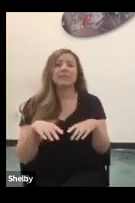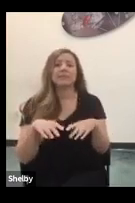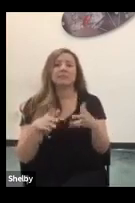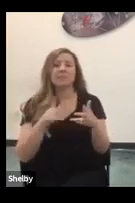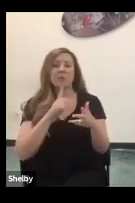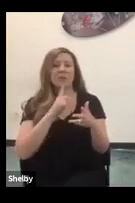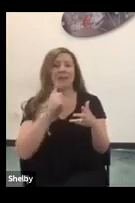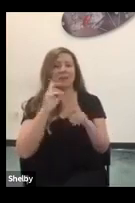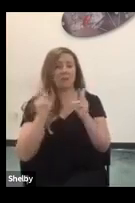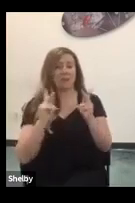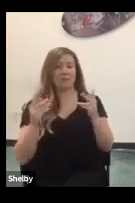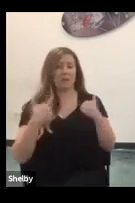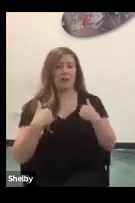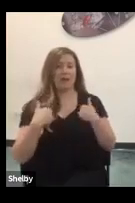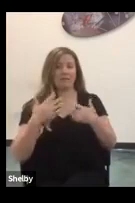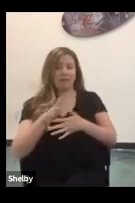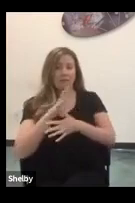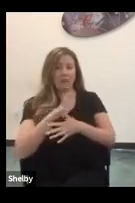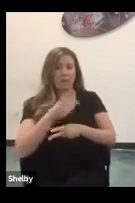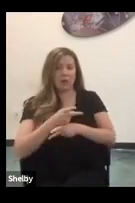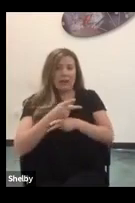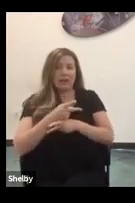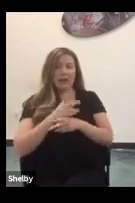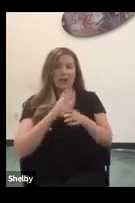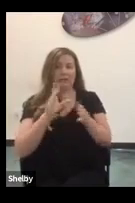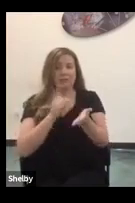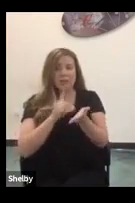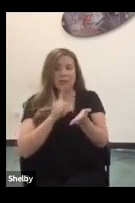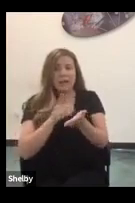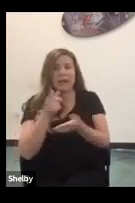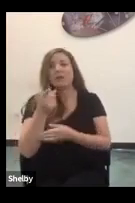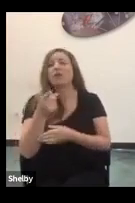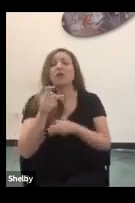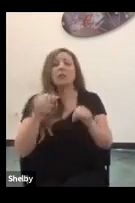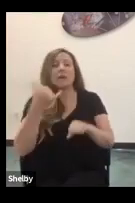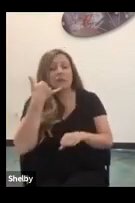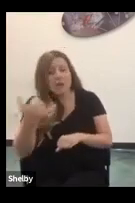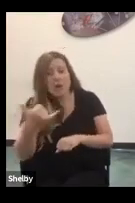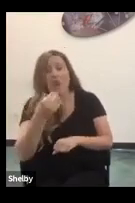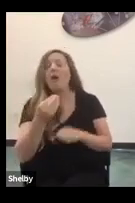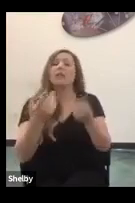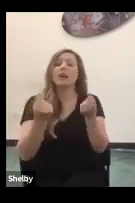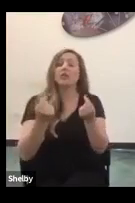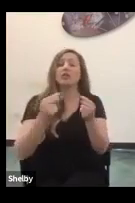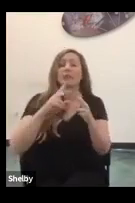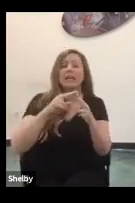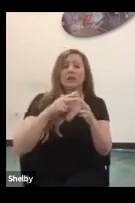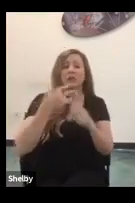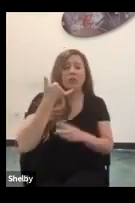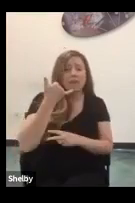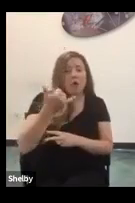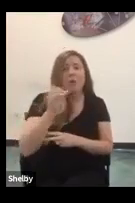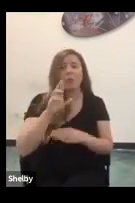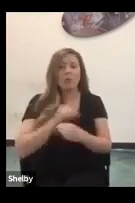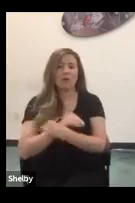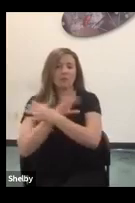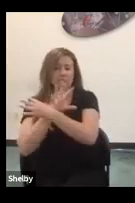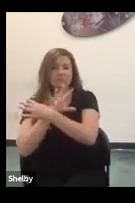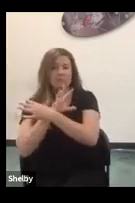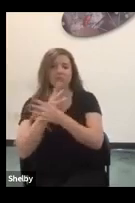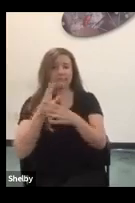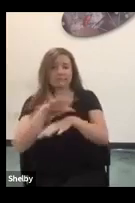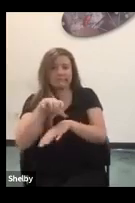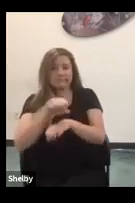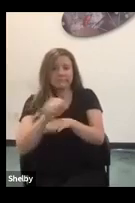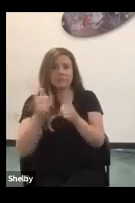have a primary care provider. You call and you do either a phone or a telehealth visit with your primary care